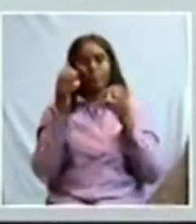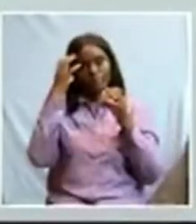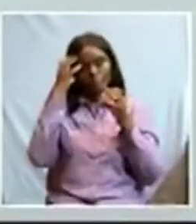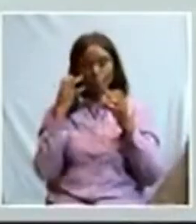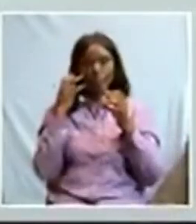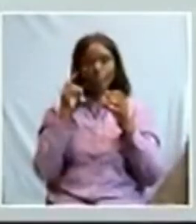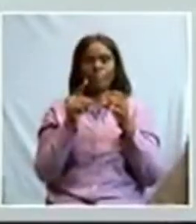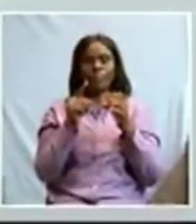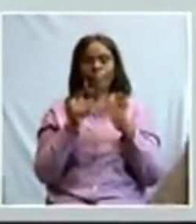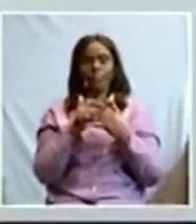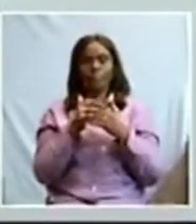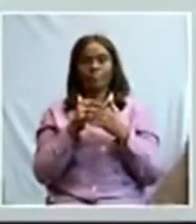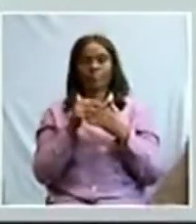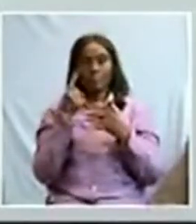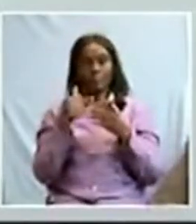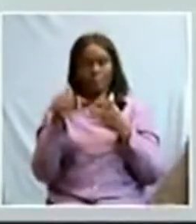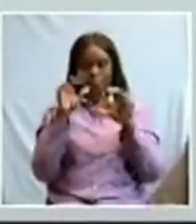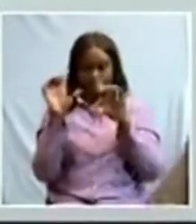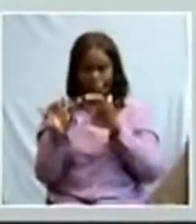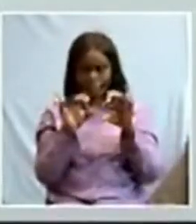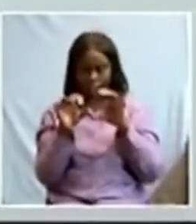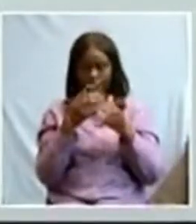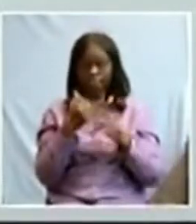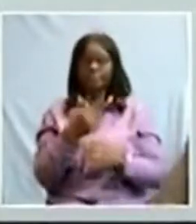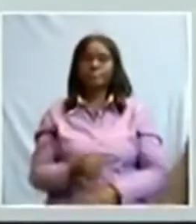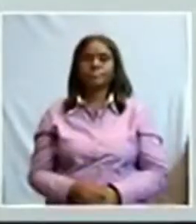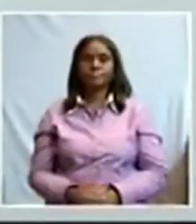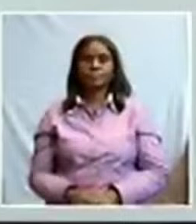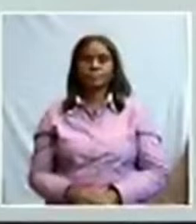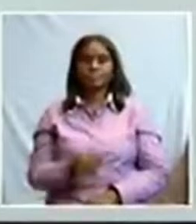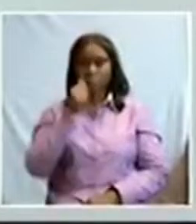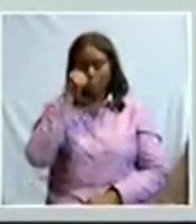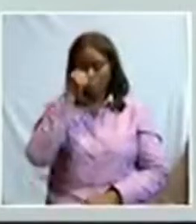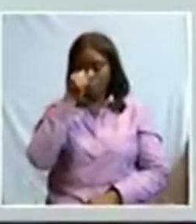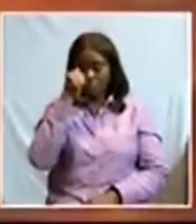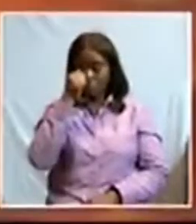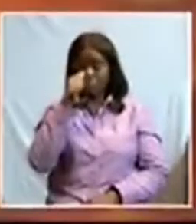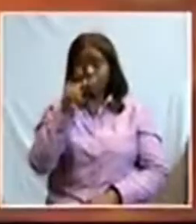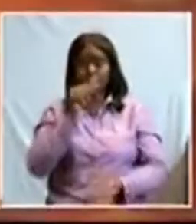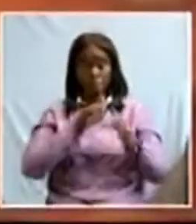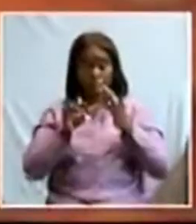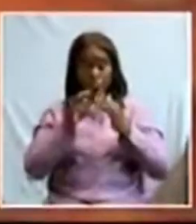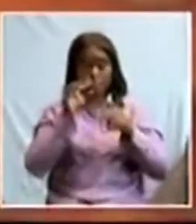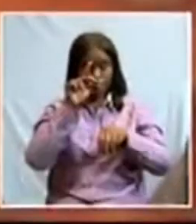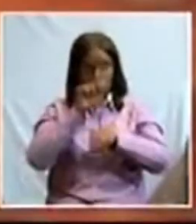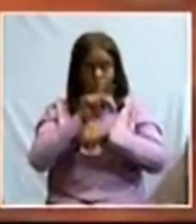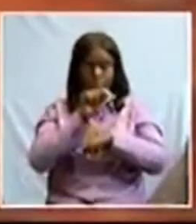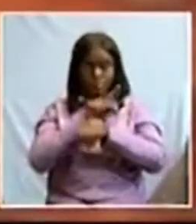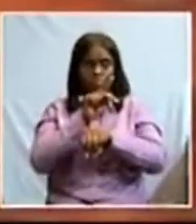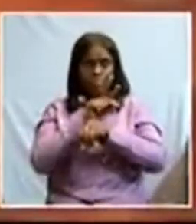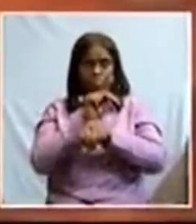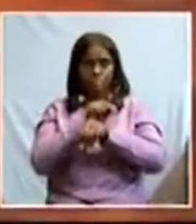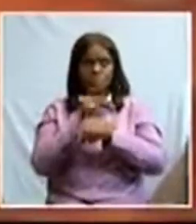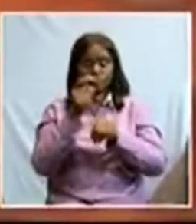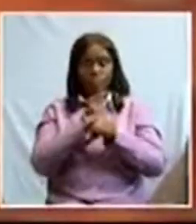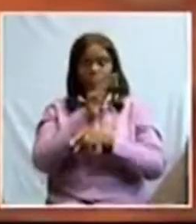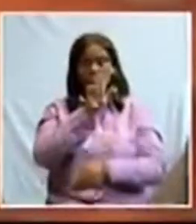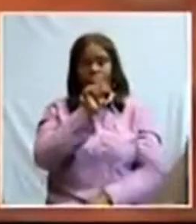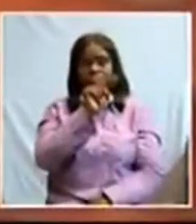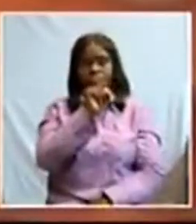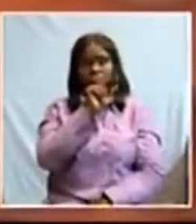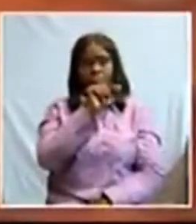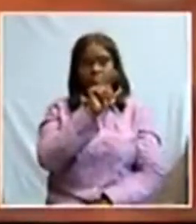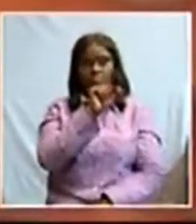official, this is what you are doing. And here you are justifying a project.